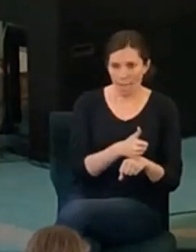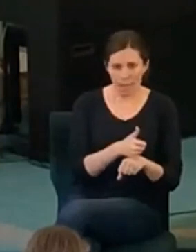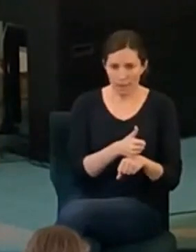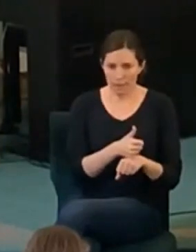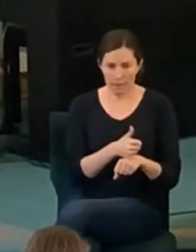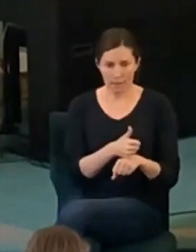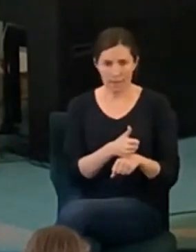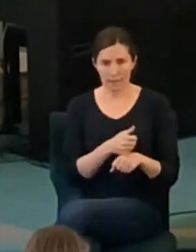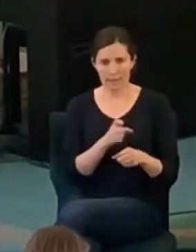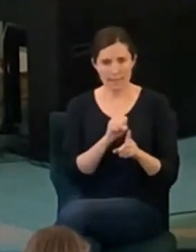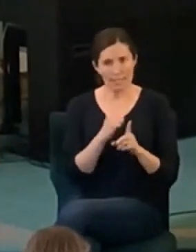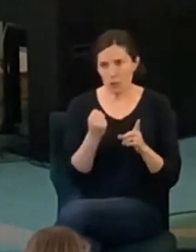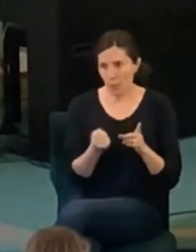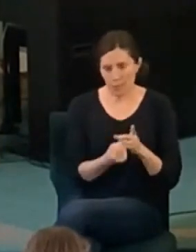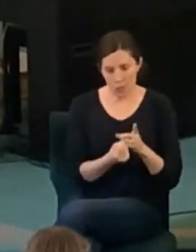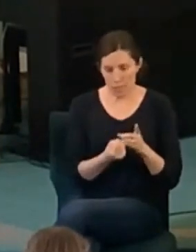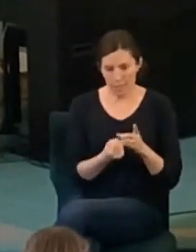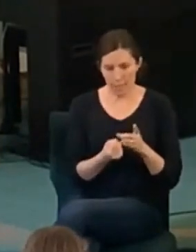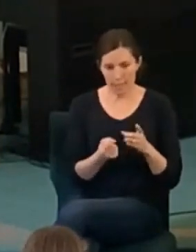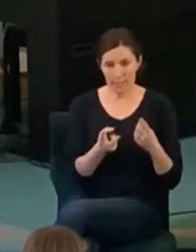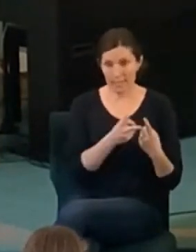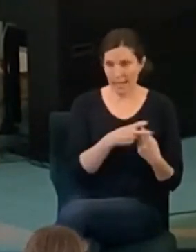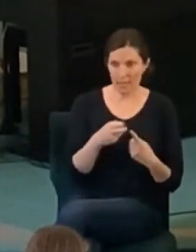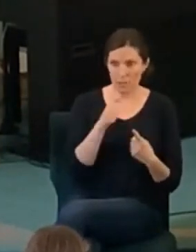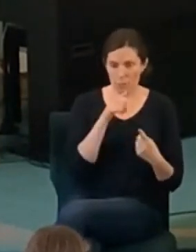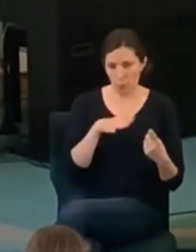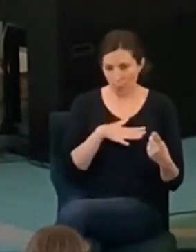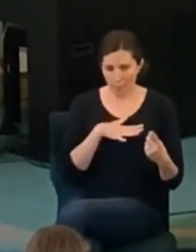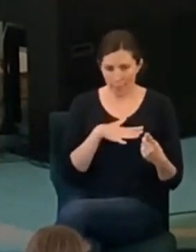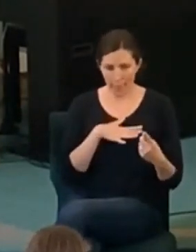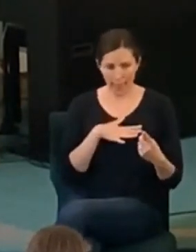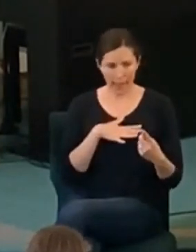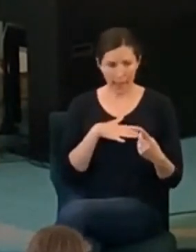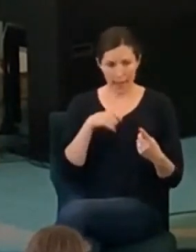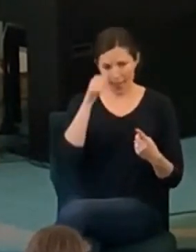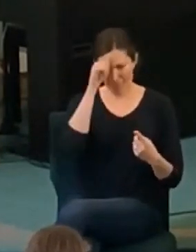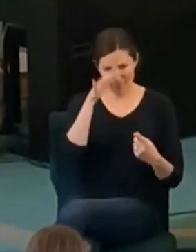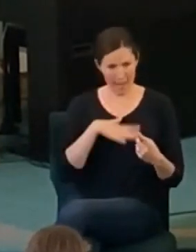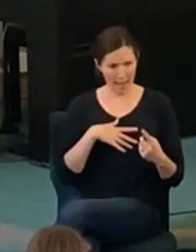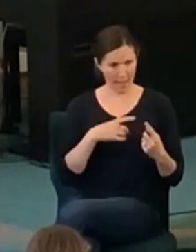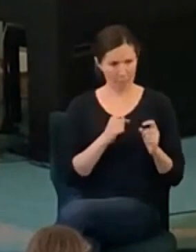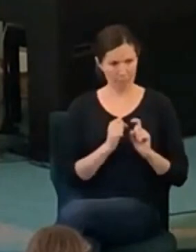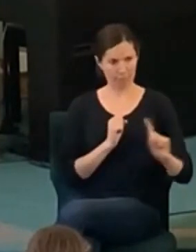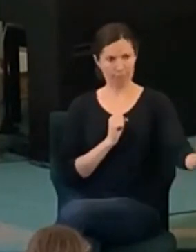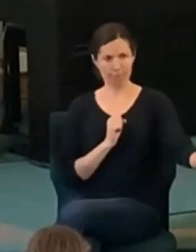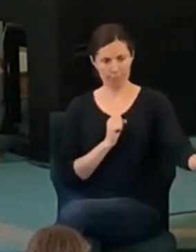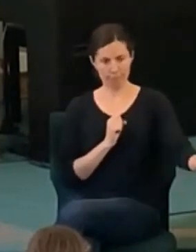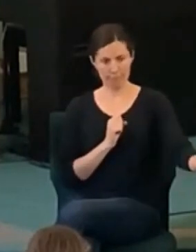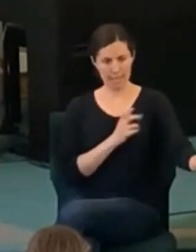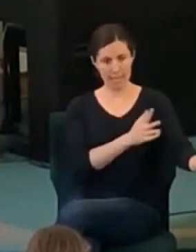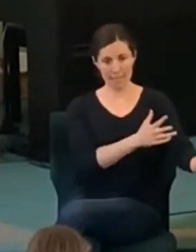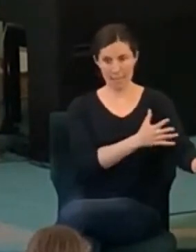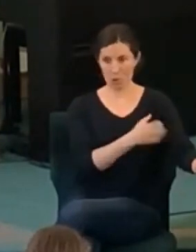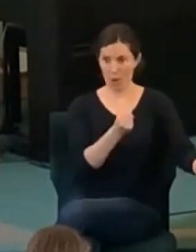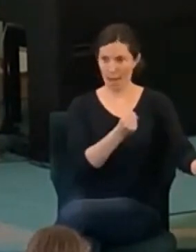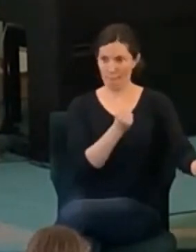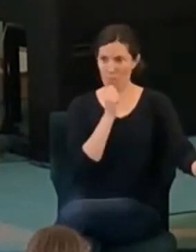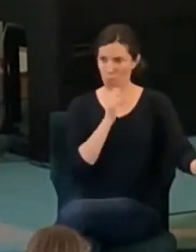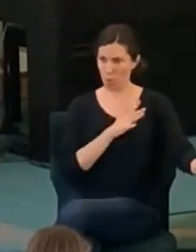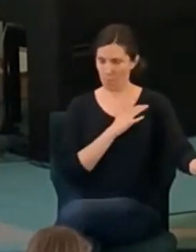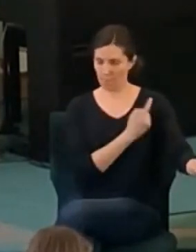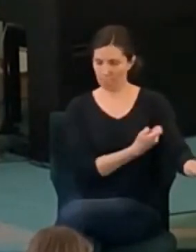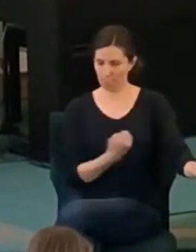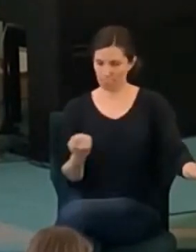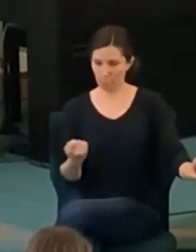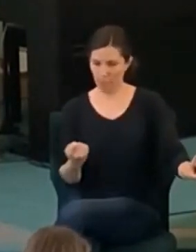how we can get him in trouble and get him arrested. And they cook up this plan where maybe they knew a woman that had certain inclinations or